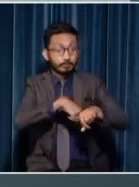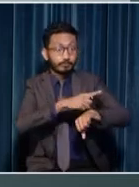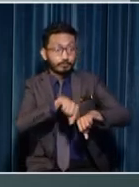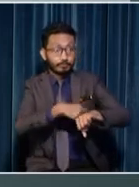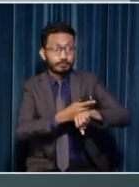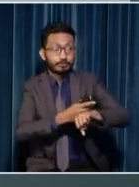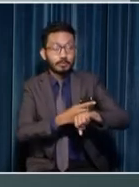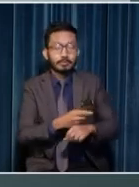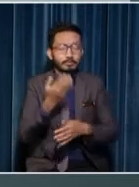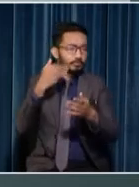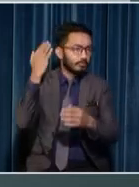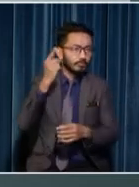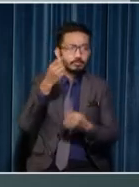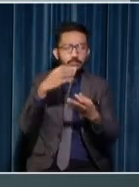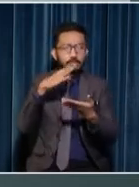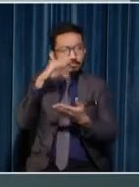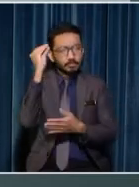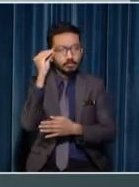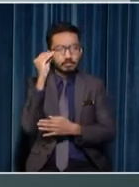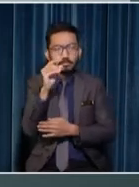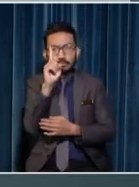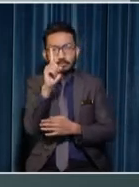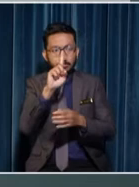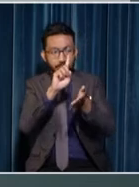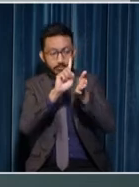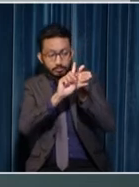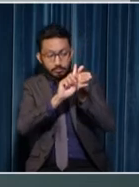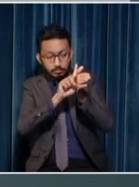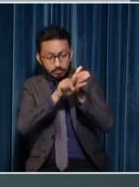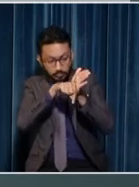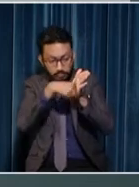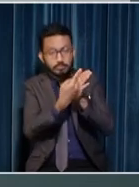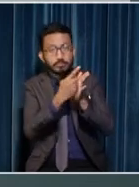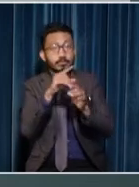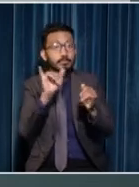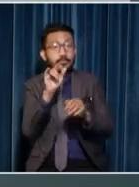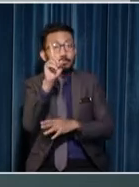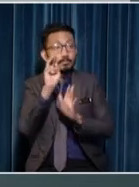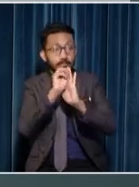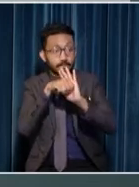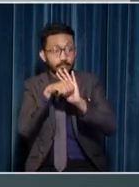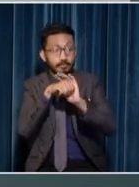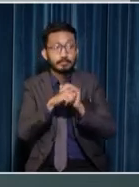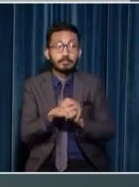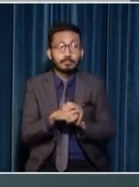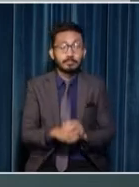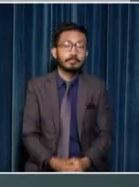Previously, you have learned that one graduation equals 1 minute.